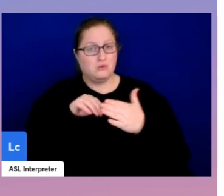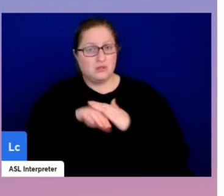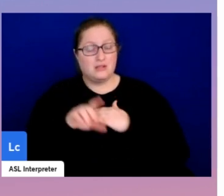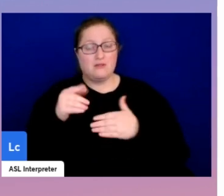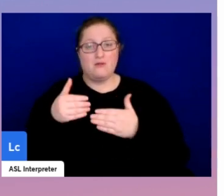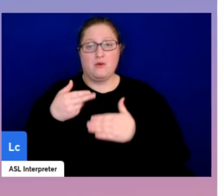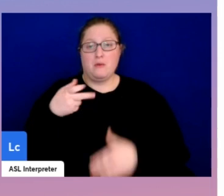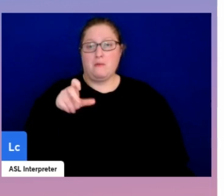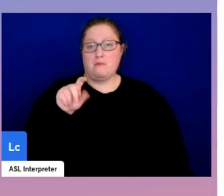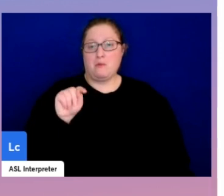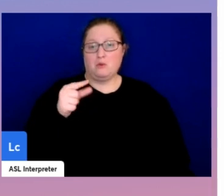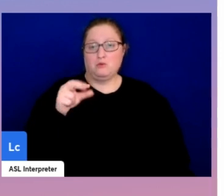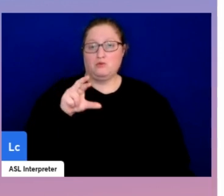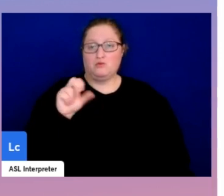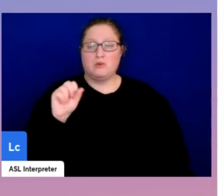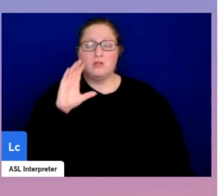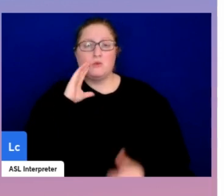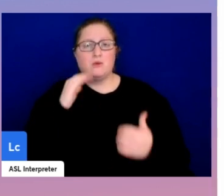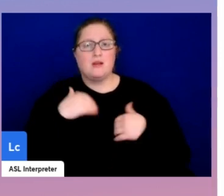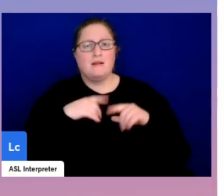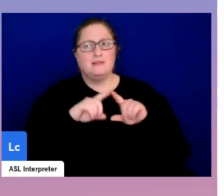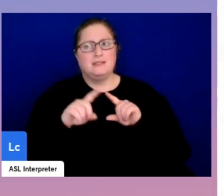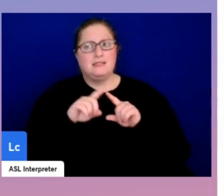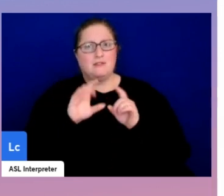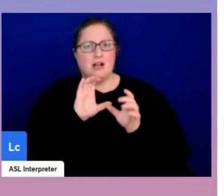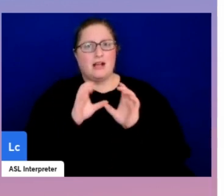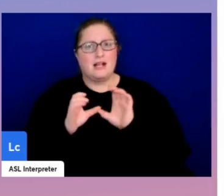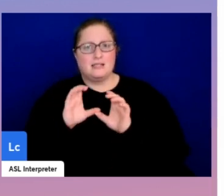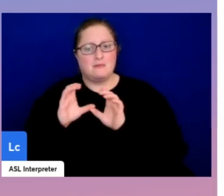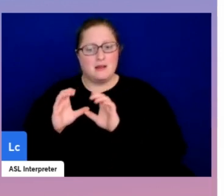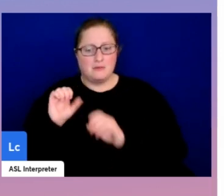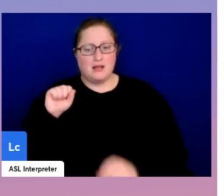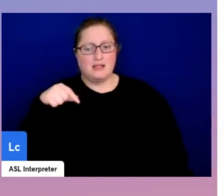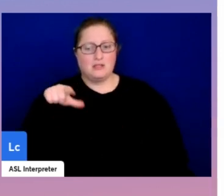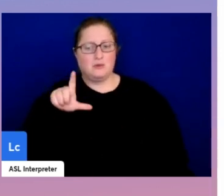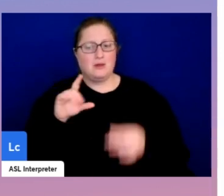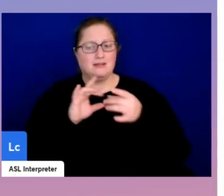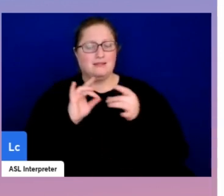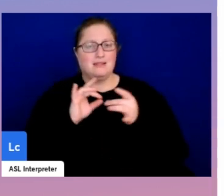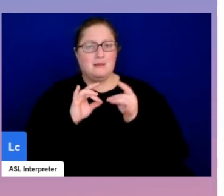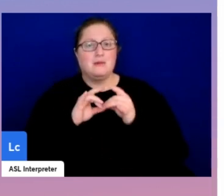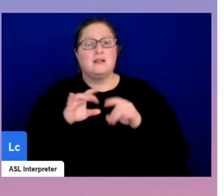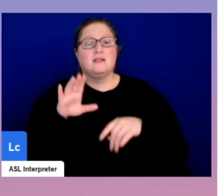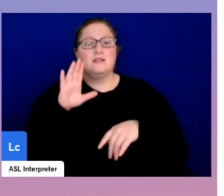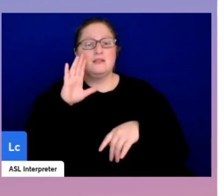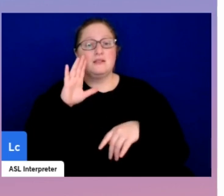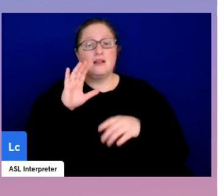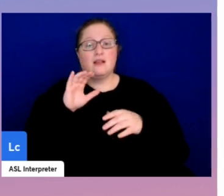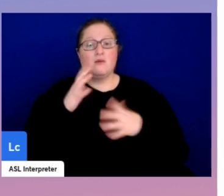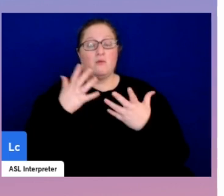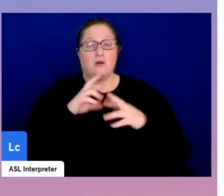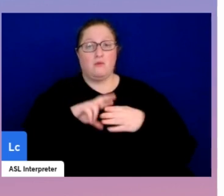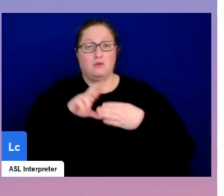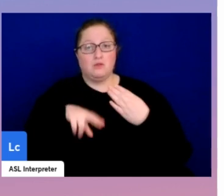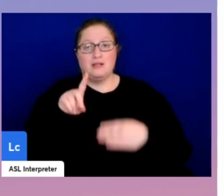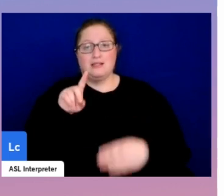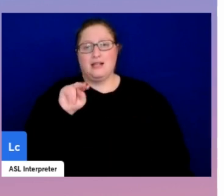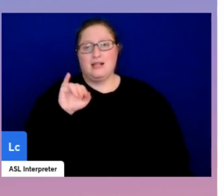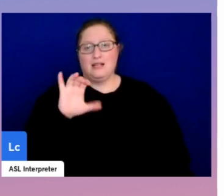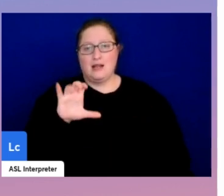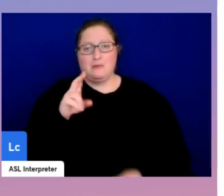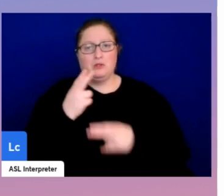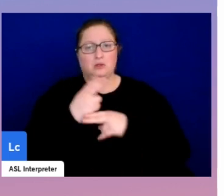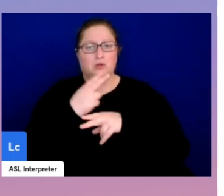Postgres, it will run a series of customizable SQL statements. The output back from that is a dynamic username and